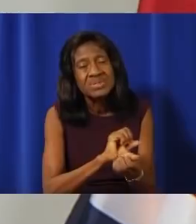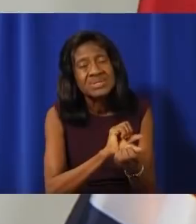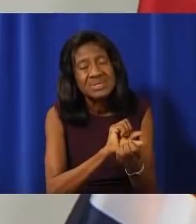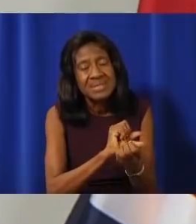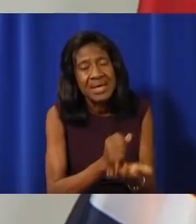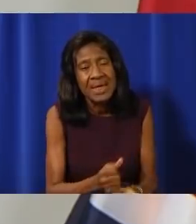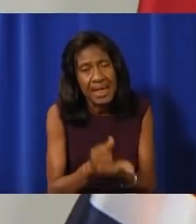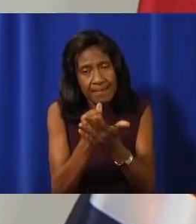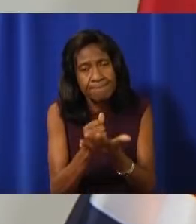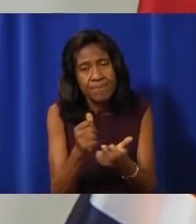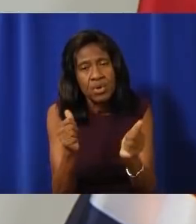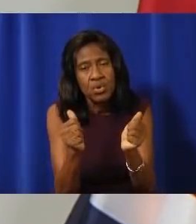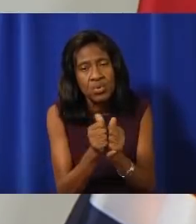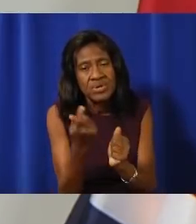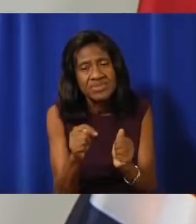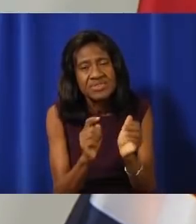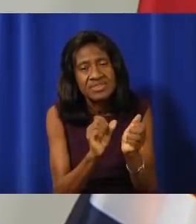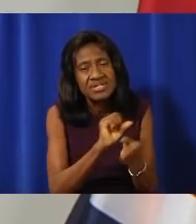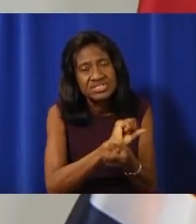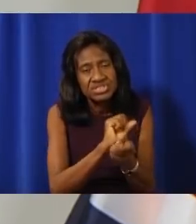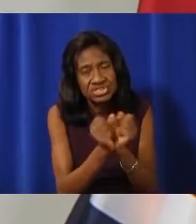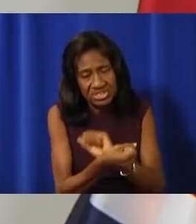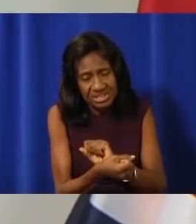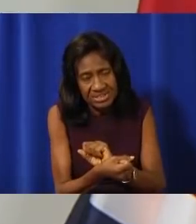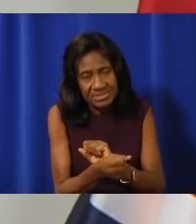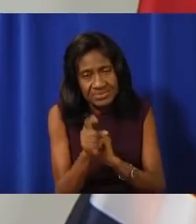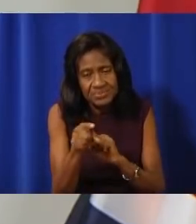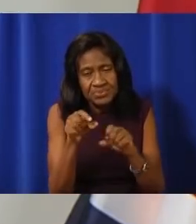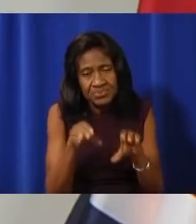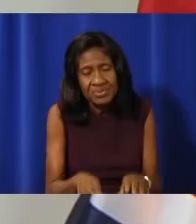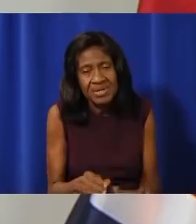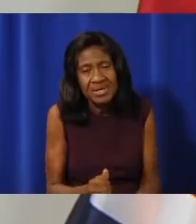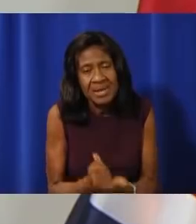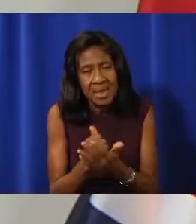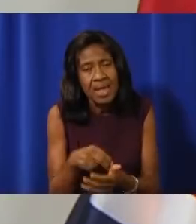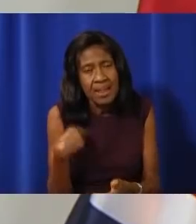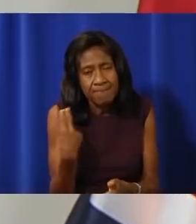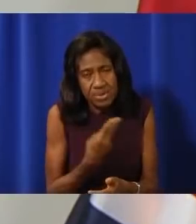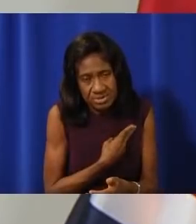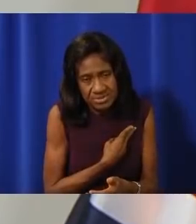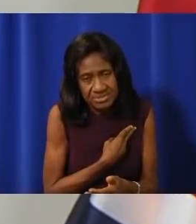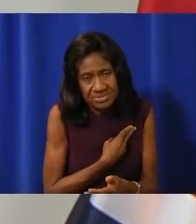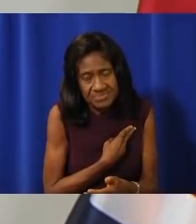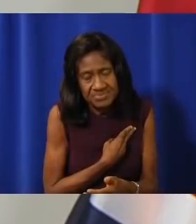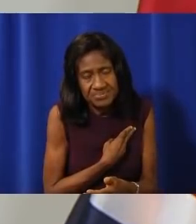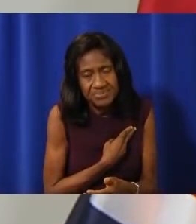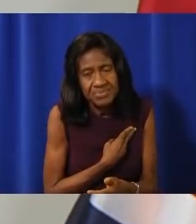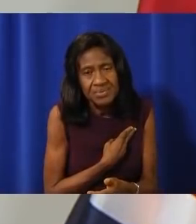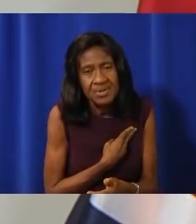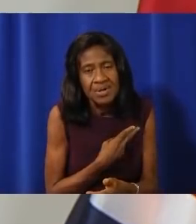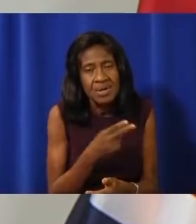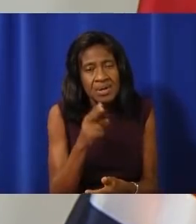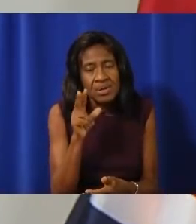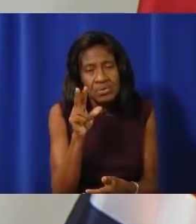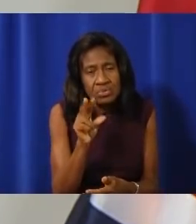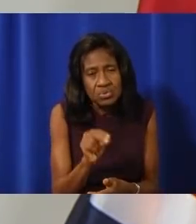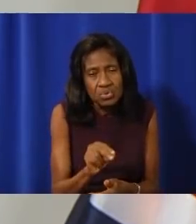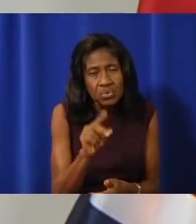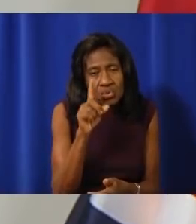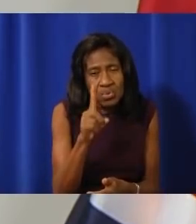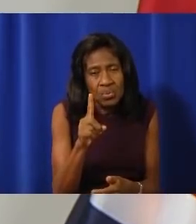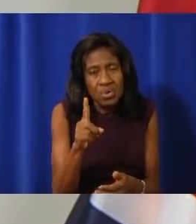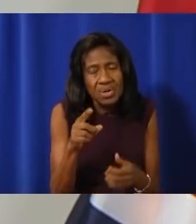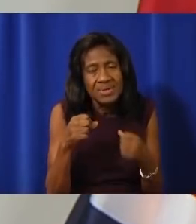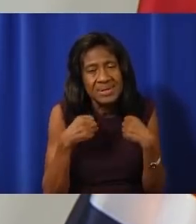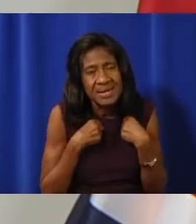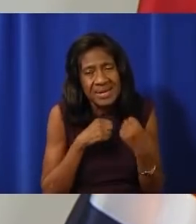that you can help us fight this fight, that there is no playbook. No one has the